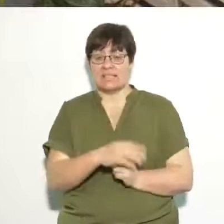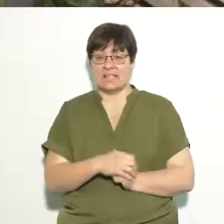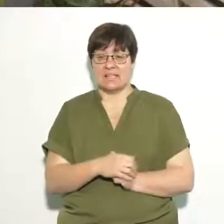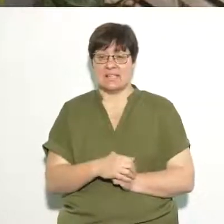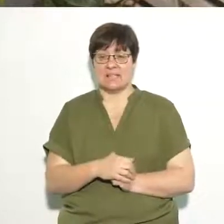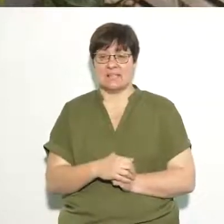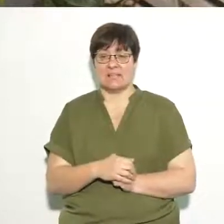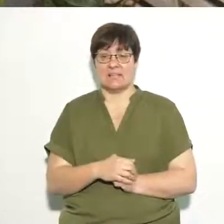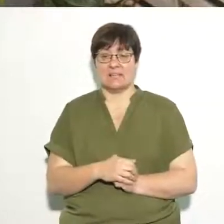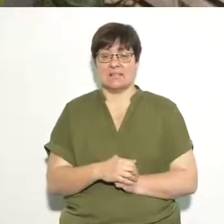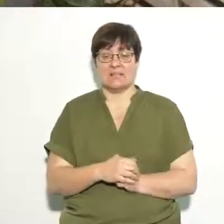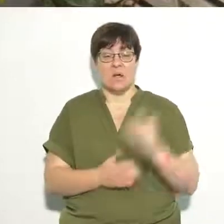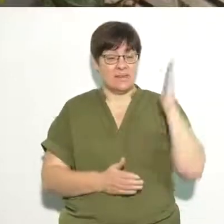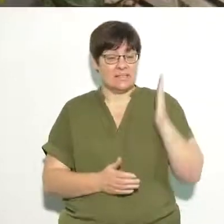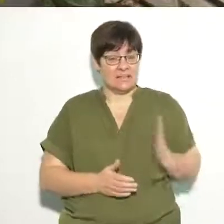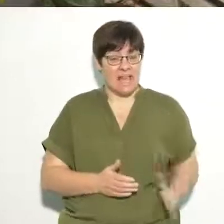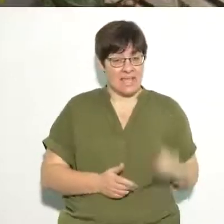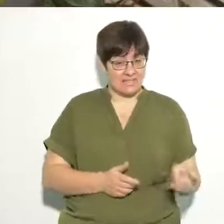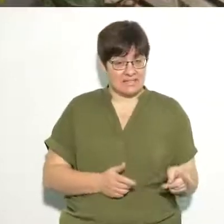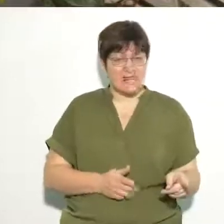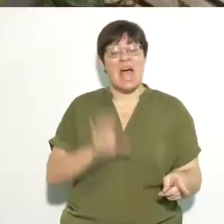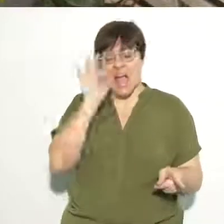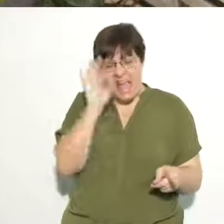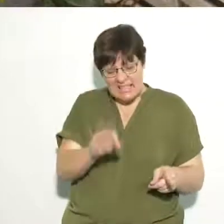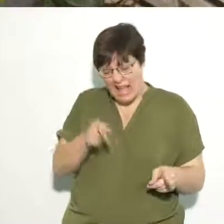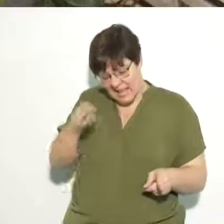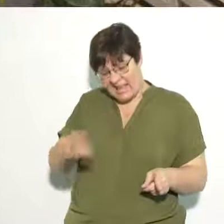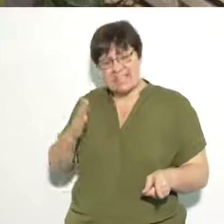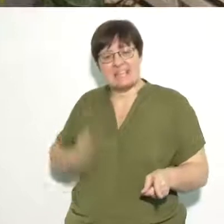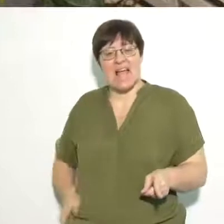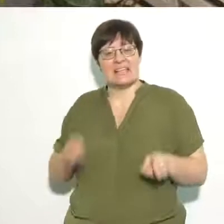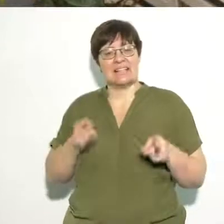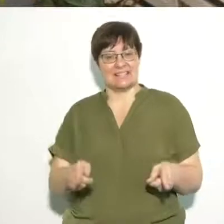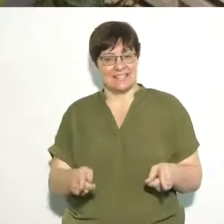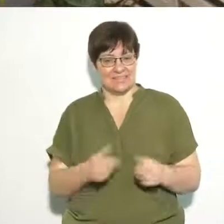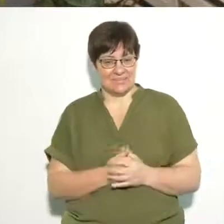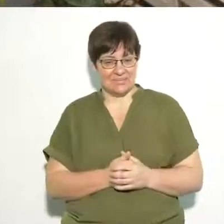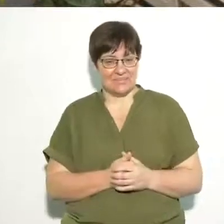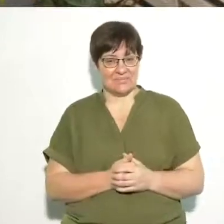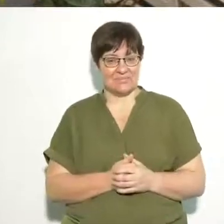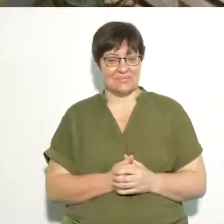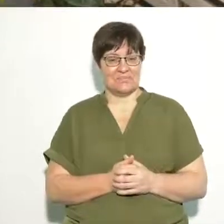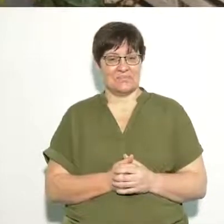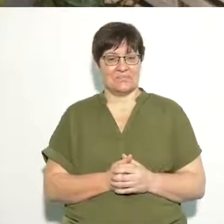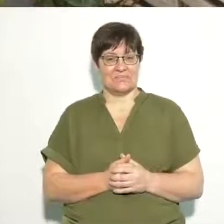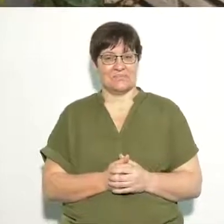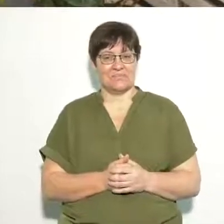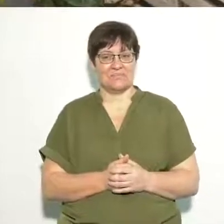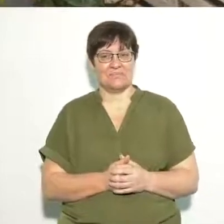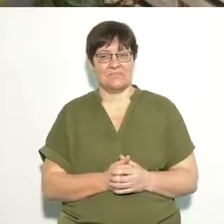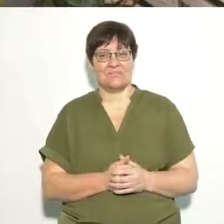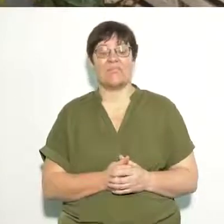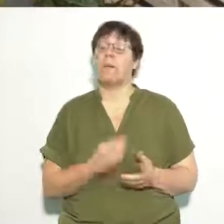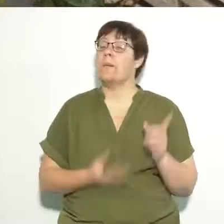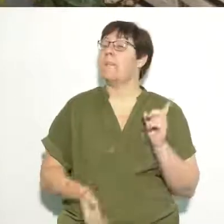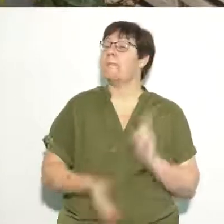see that the one side is exactly the same as the other side. We can